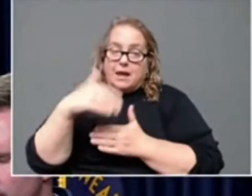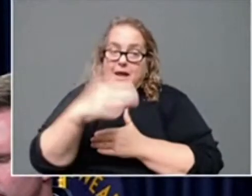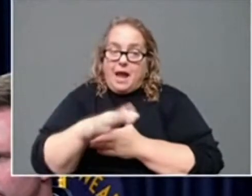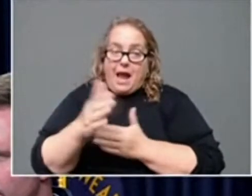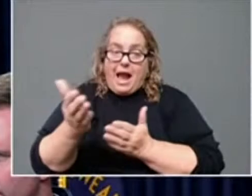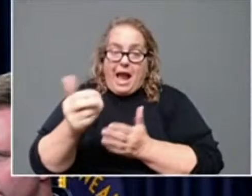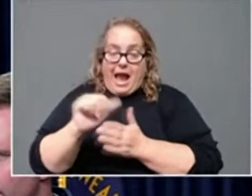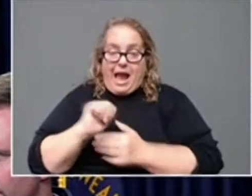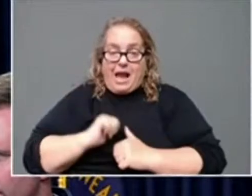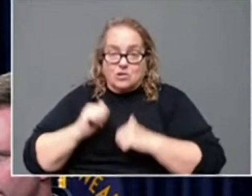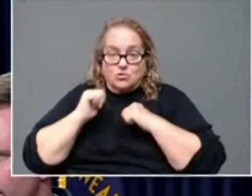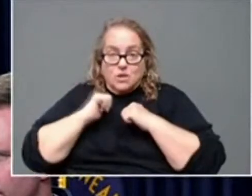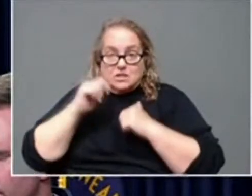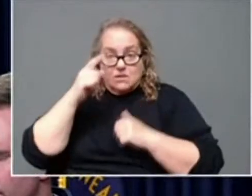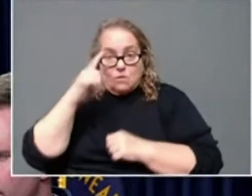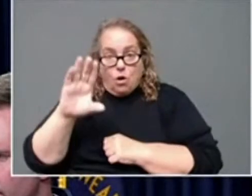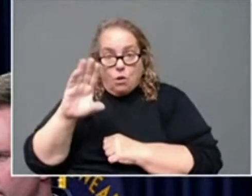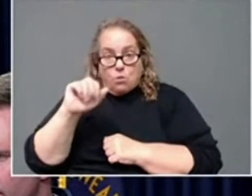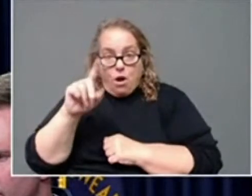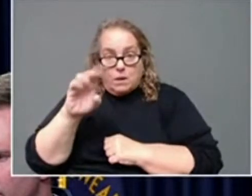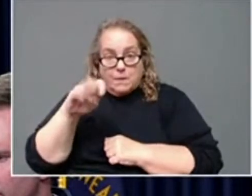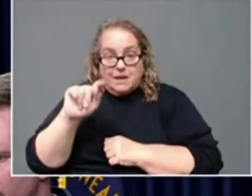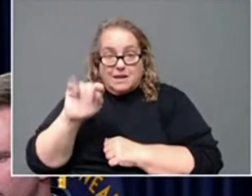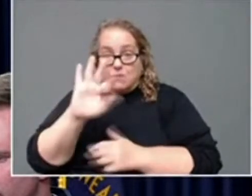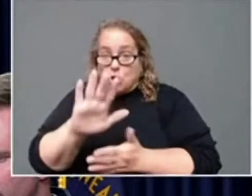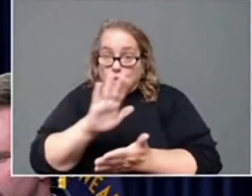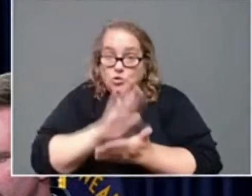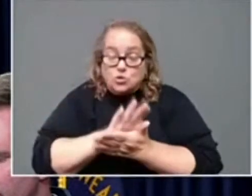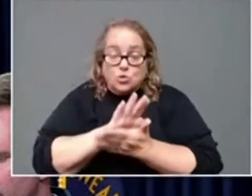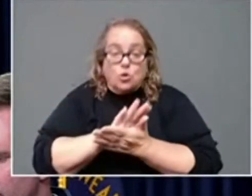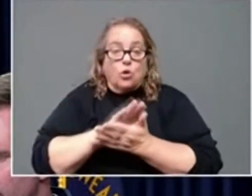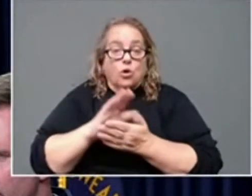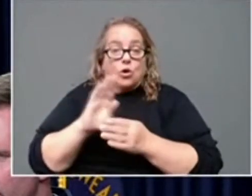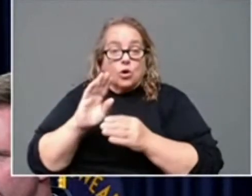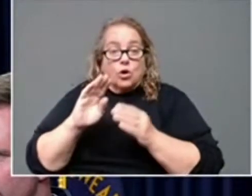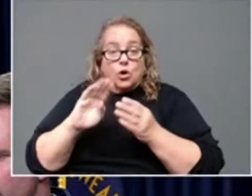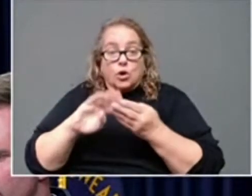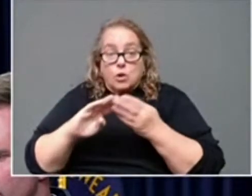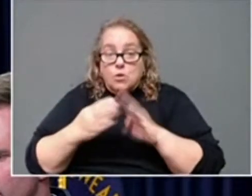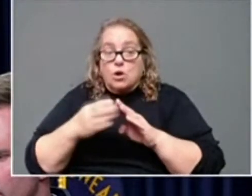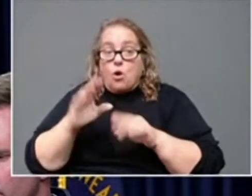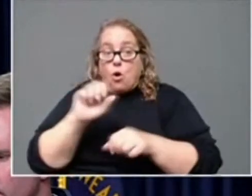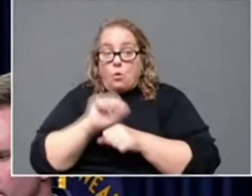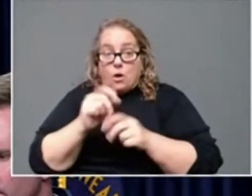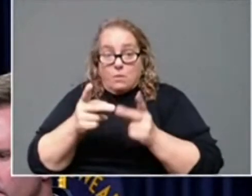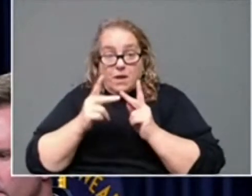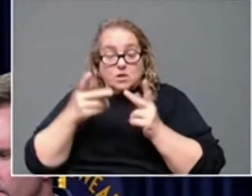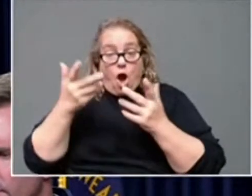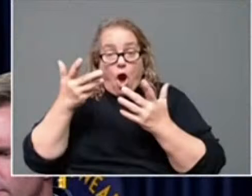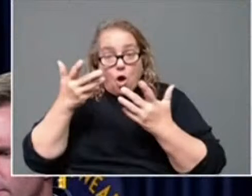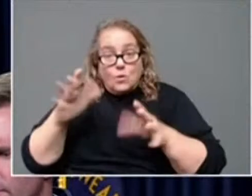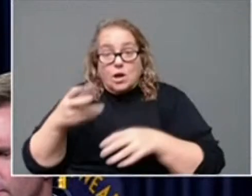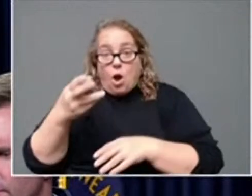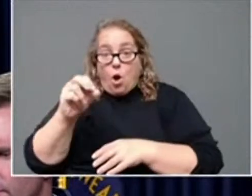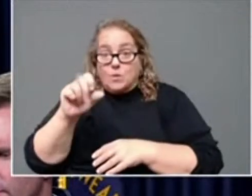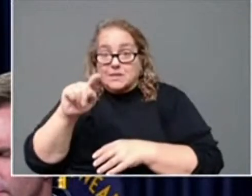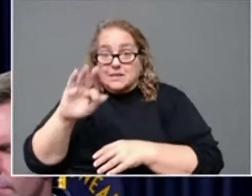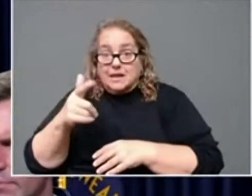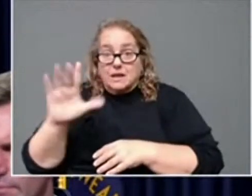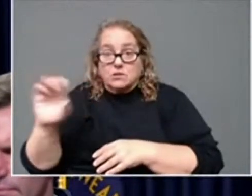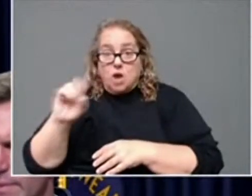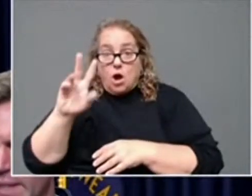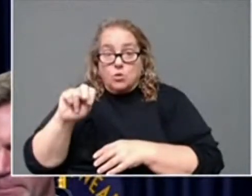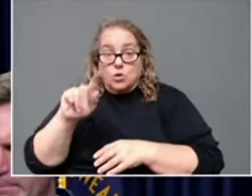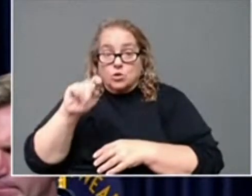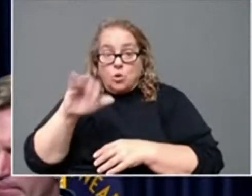school, neighborhood, workplace, or another community group is already hosting its own toy drive or wants to start one, this is